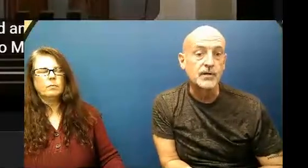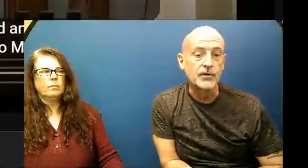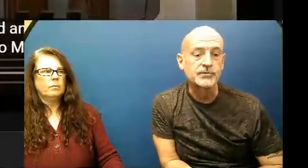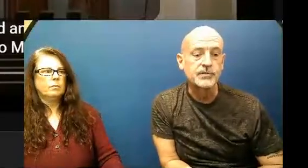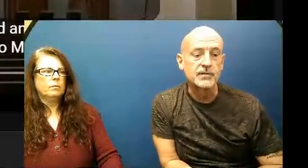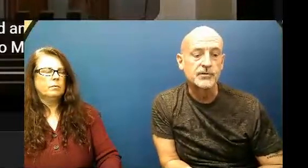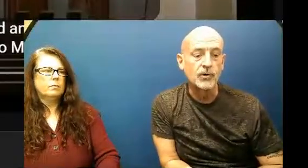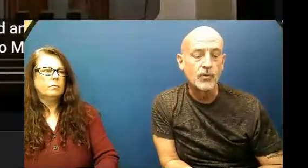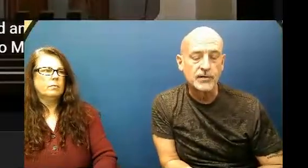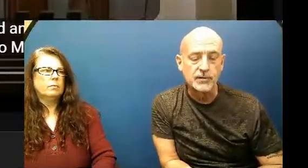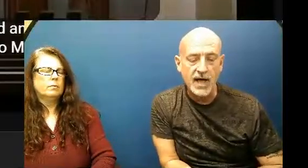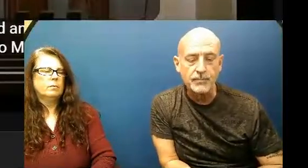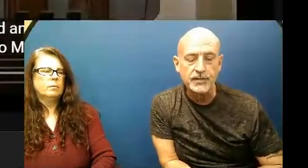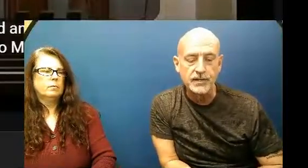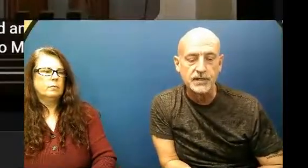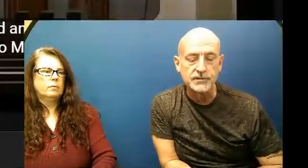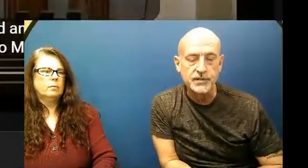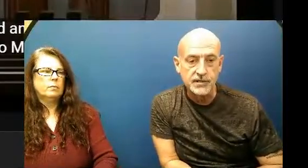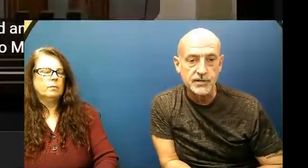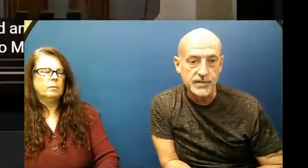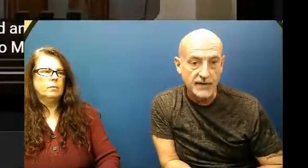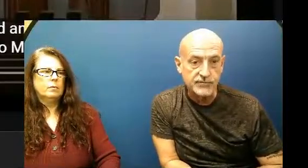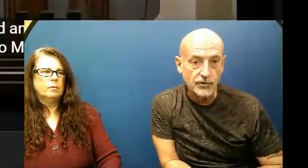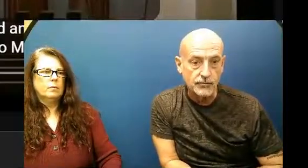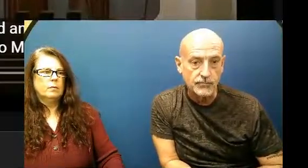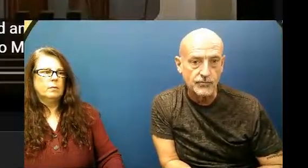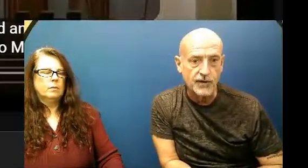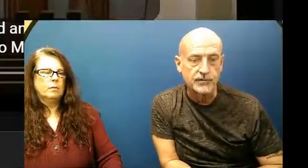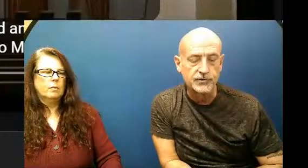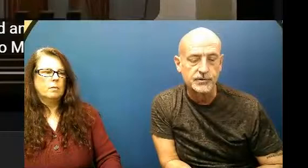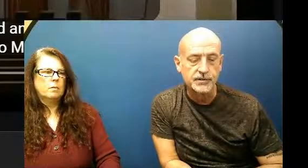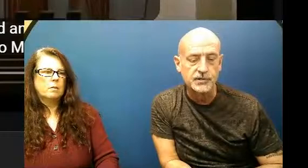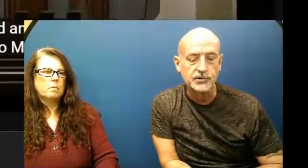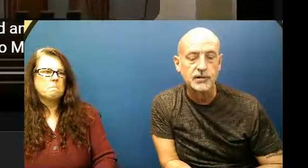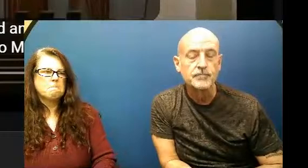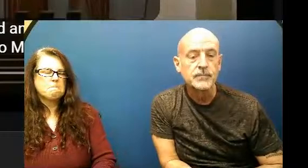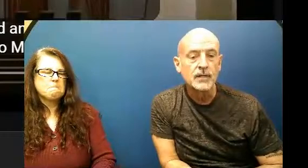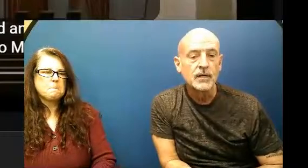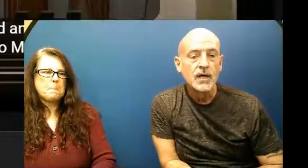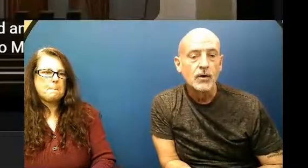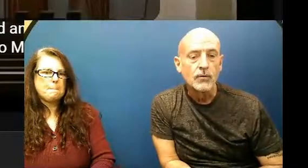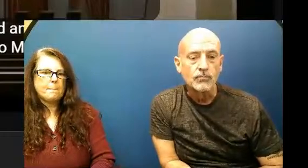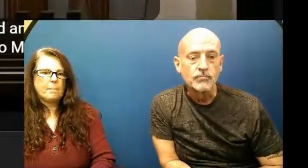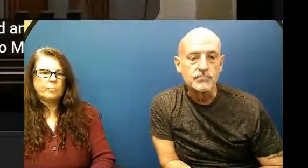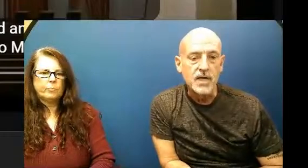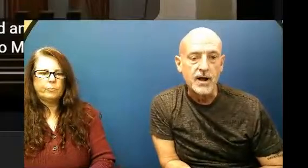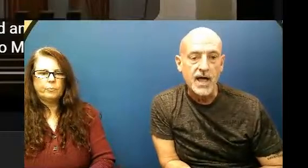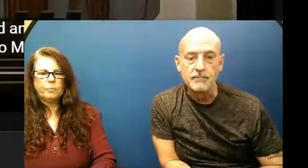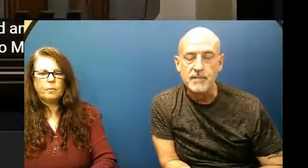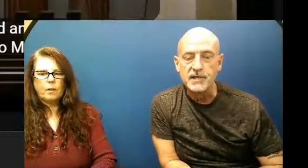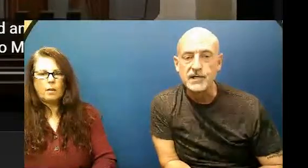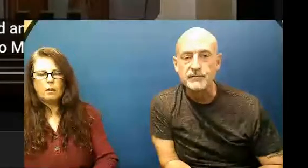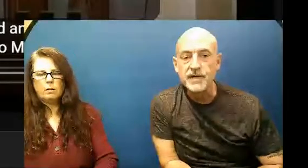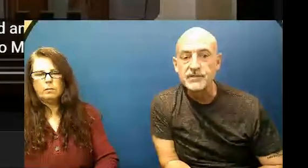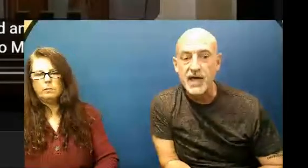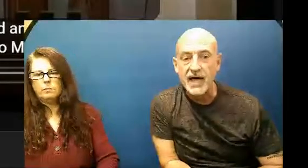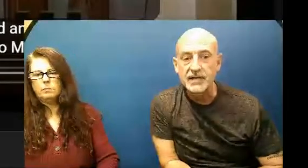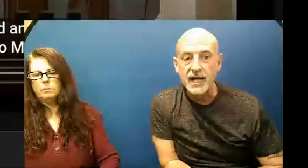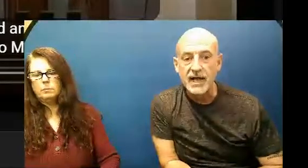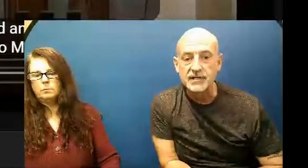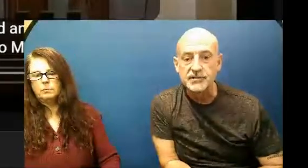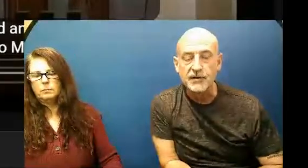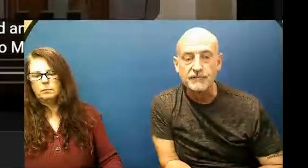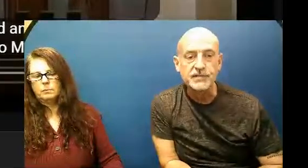the states and all those things. So what wound up happening is 10 years after the revolution, essentially, they had a meeting to fix